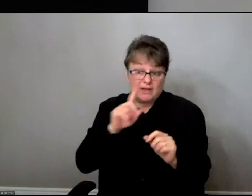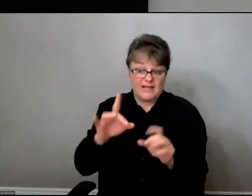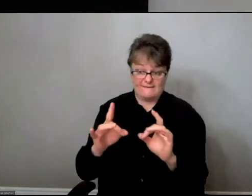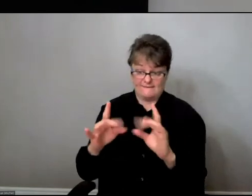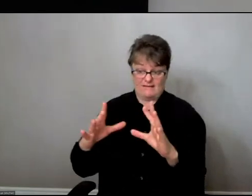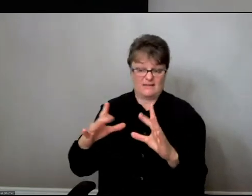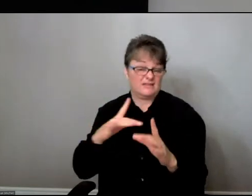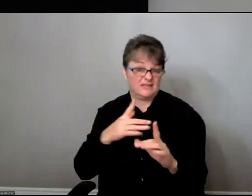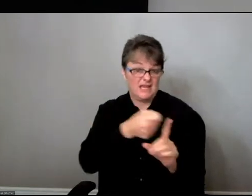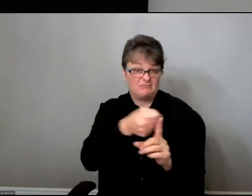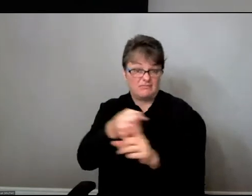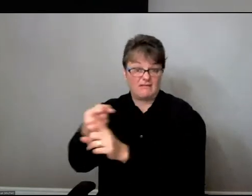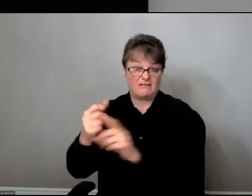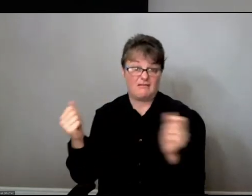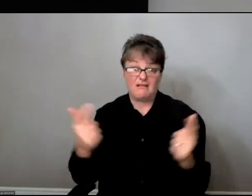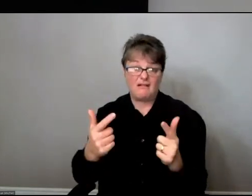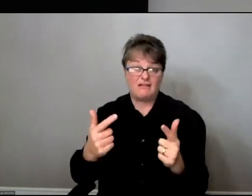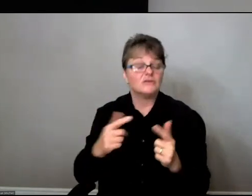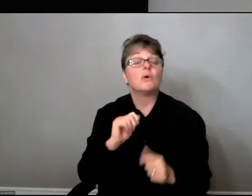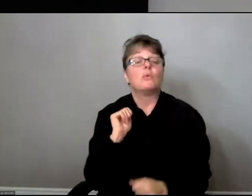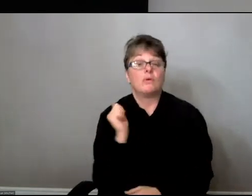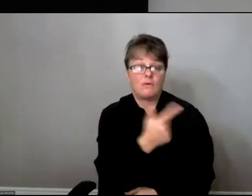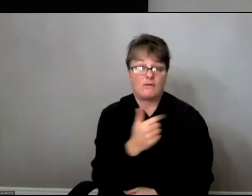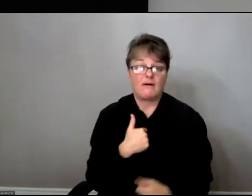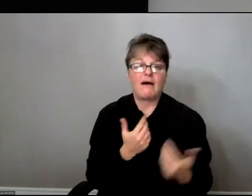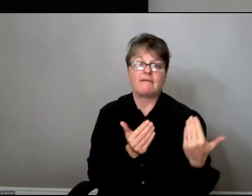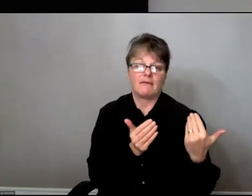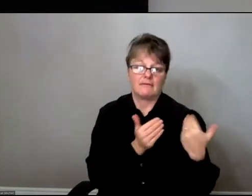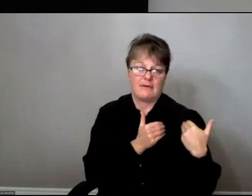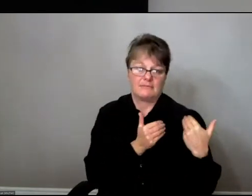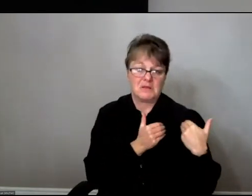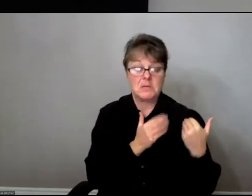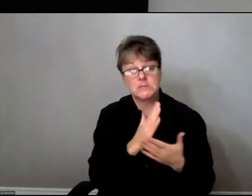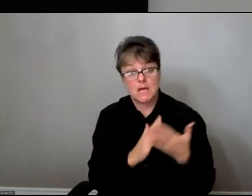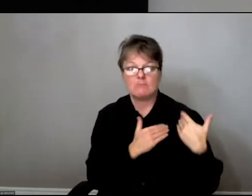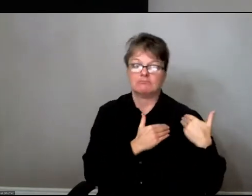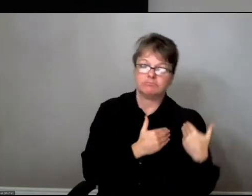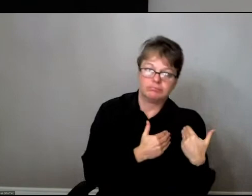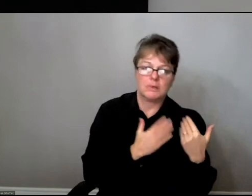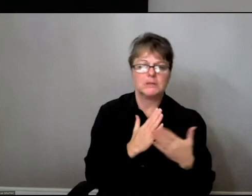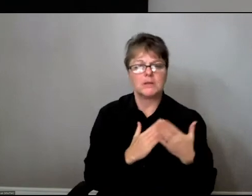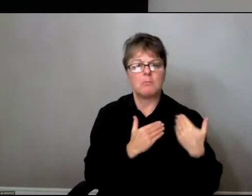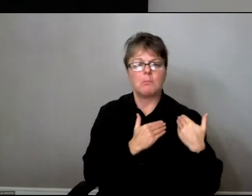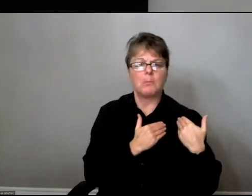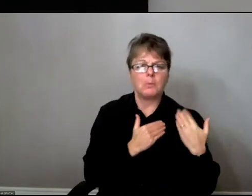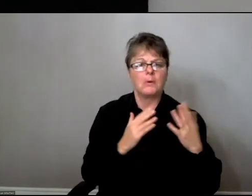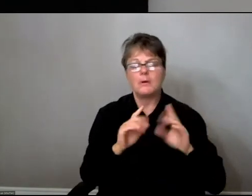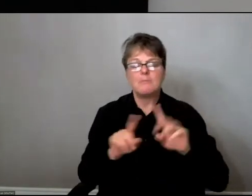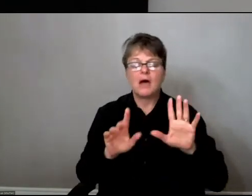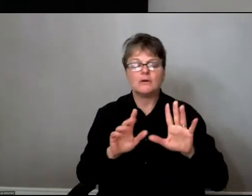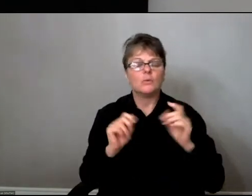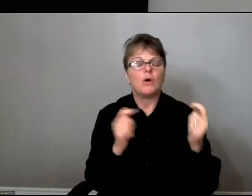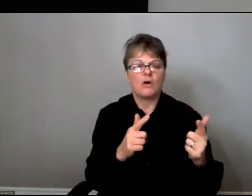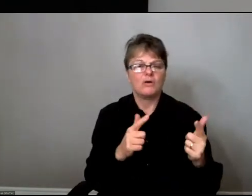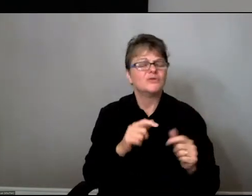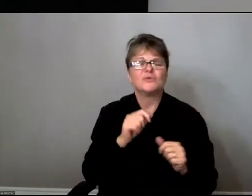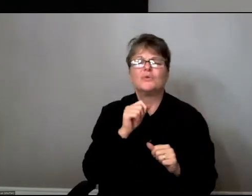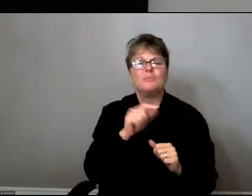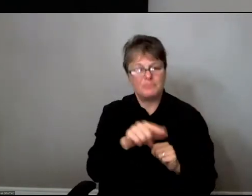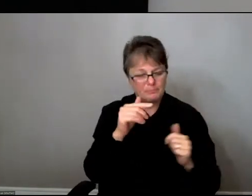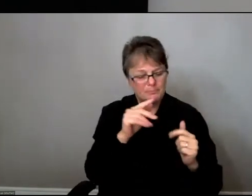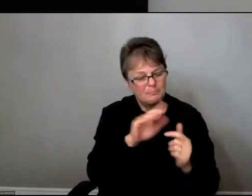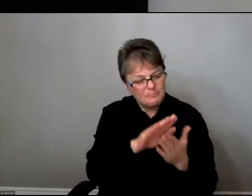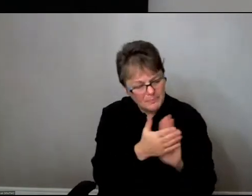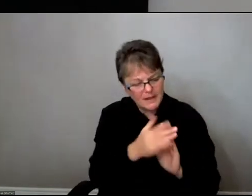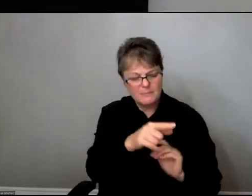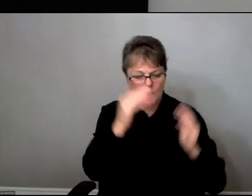matter how big or small. Educate yourselves, be aware, don't judge others. We never